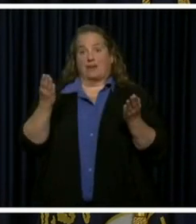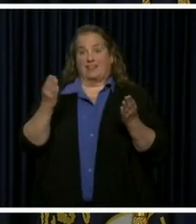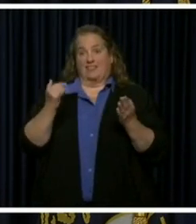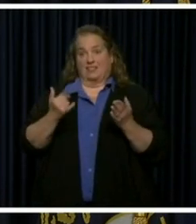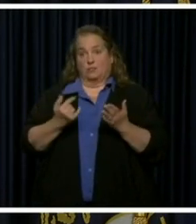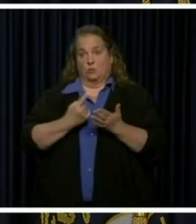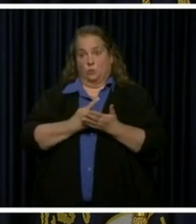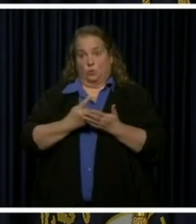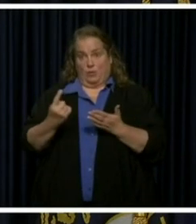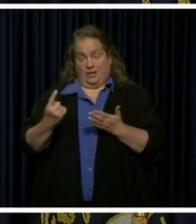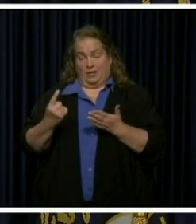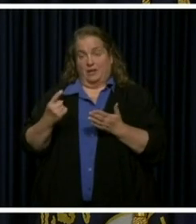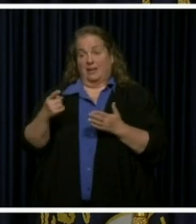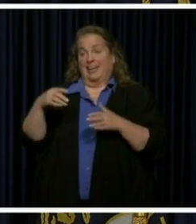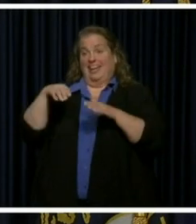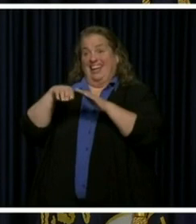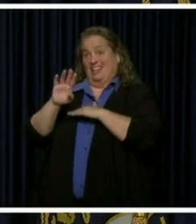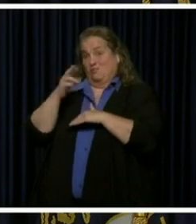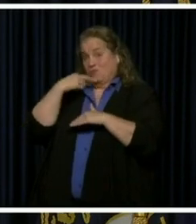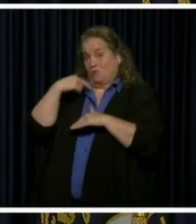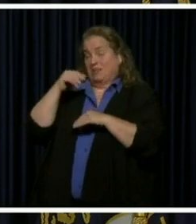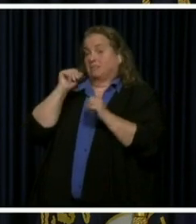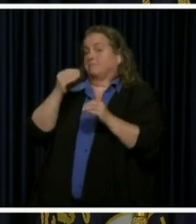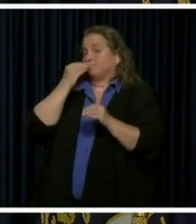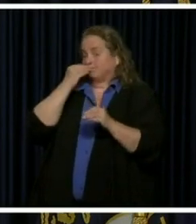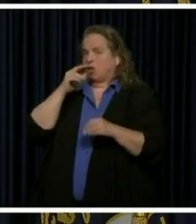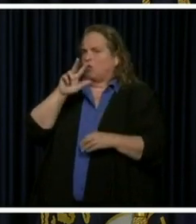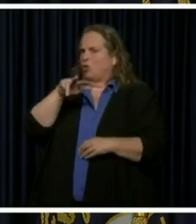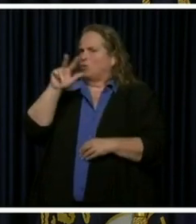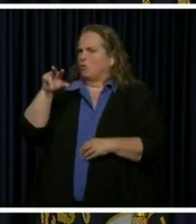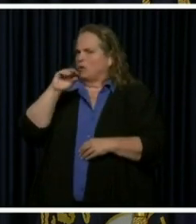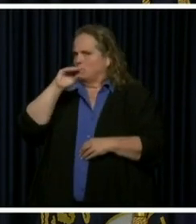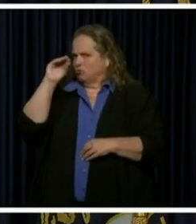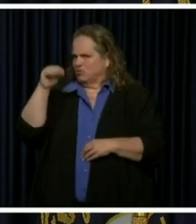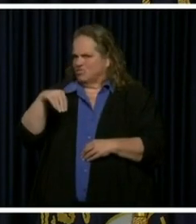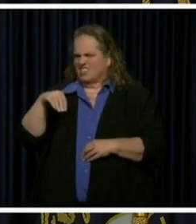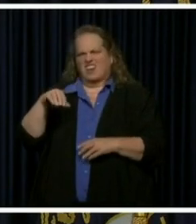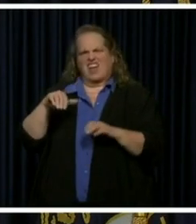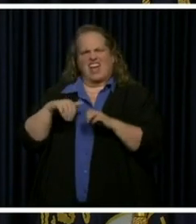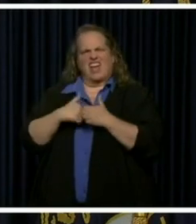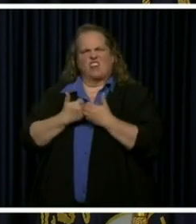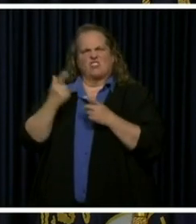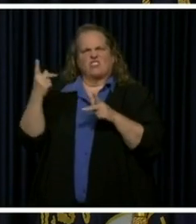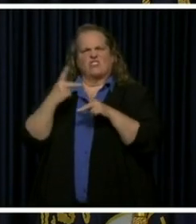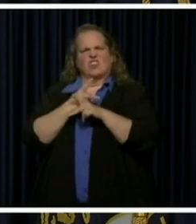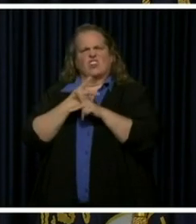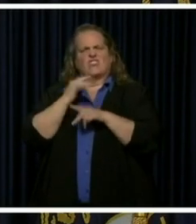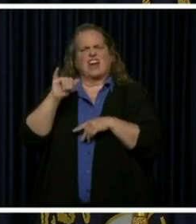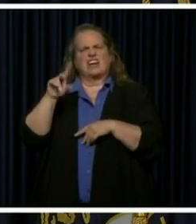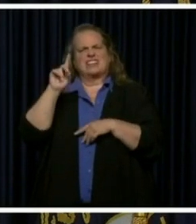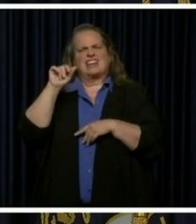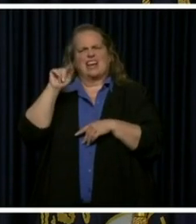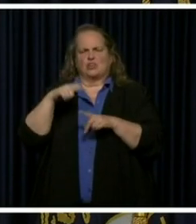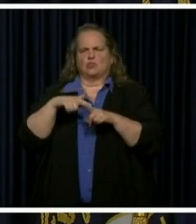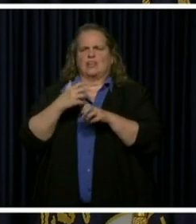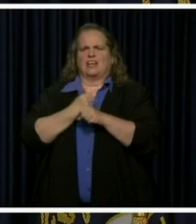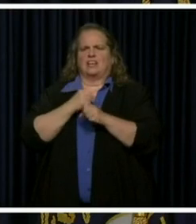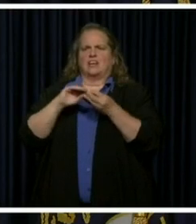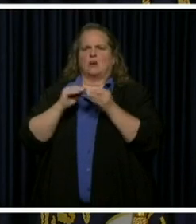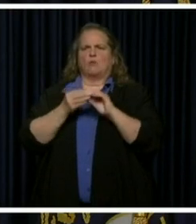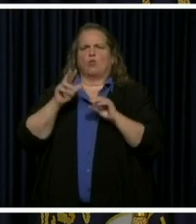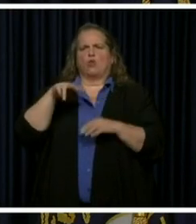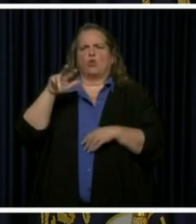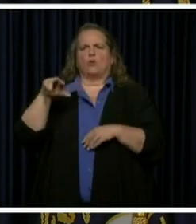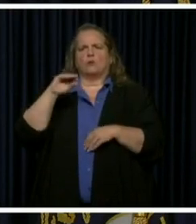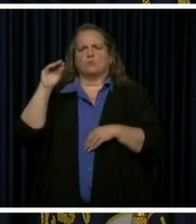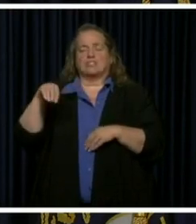33% capacity from? Questions on restaurants opening. The 33%, what do we use to get there?